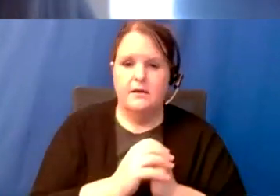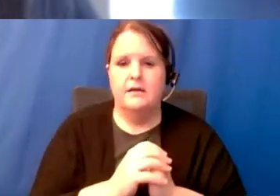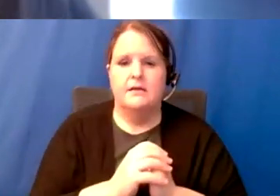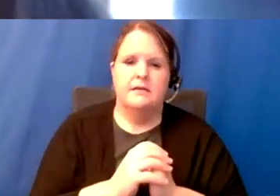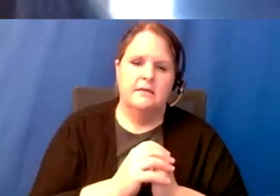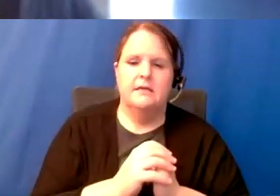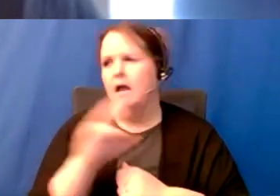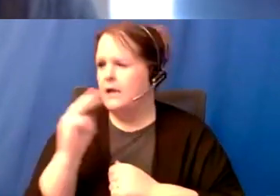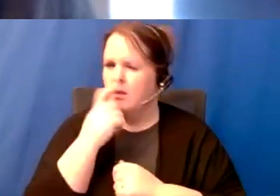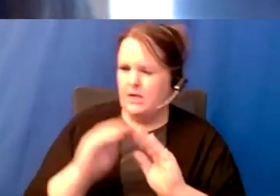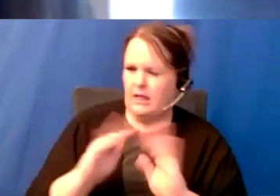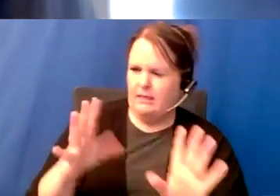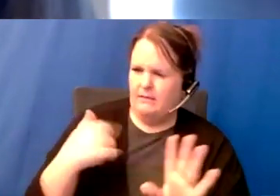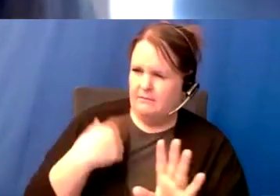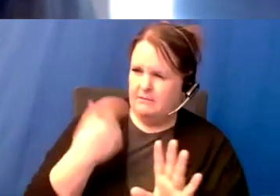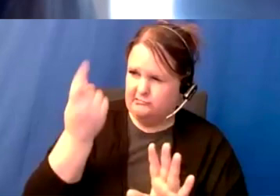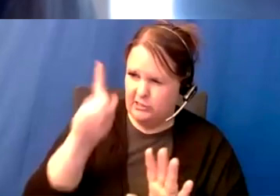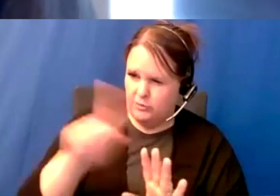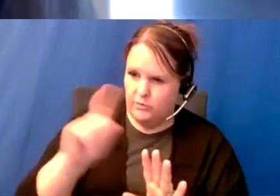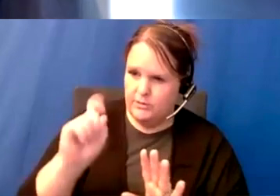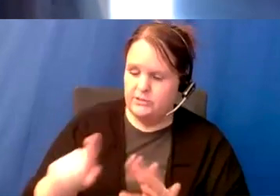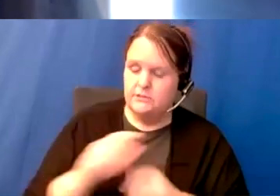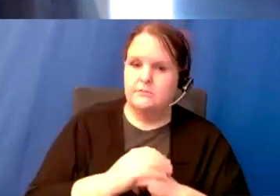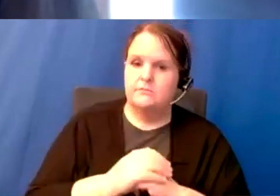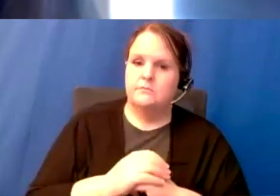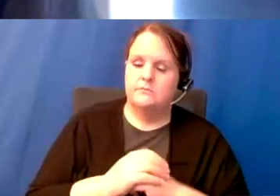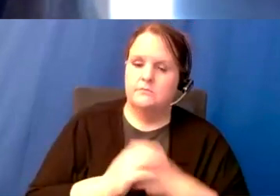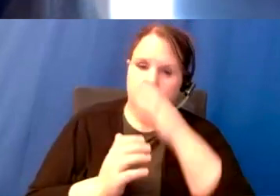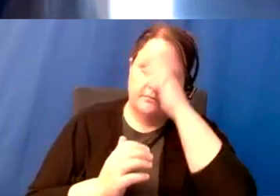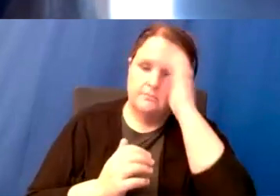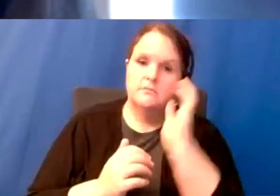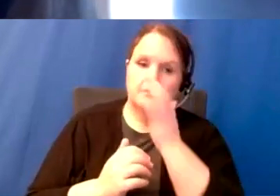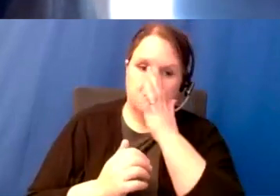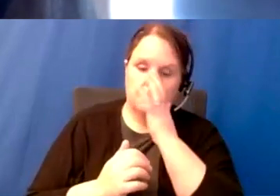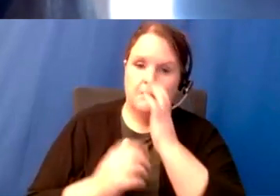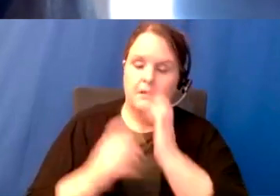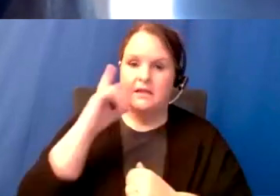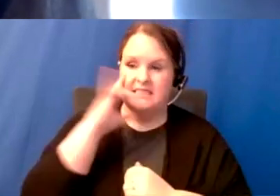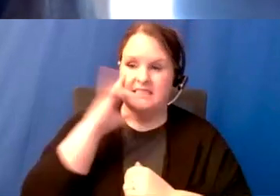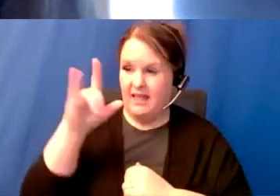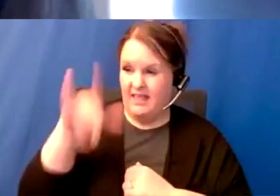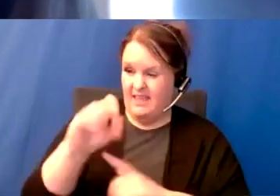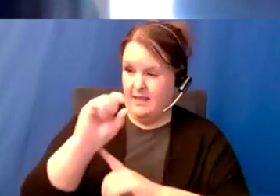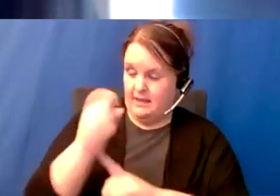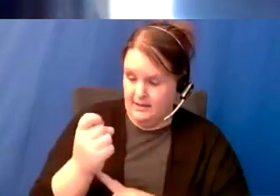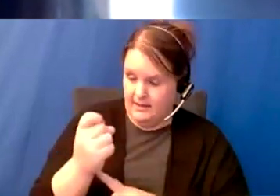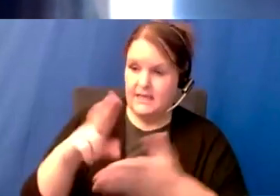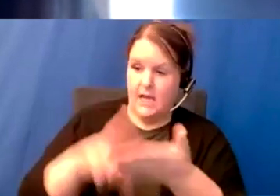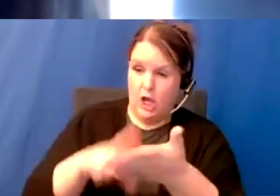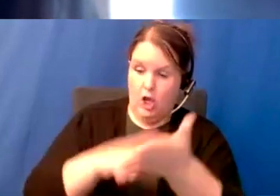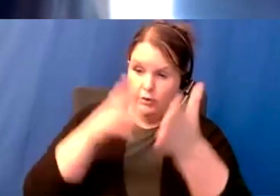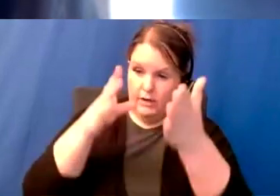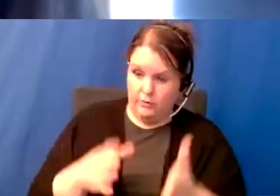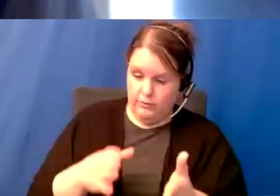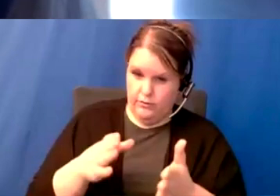So want to make sure I understand that correctly, so it sounds like in this case, a contractor